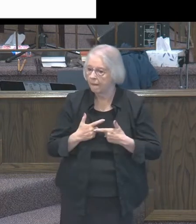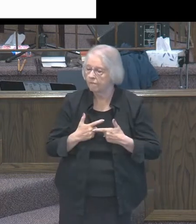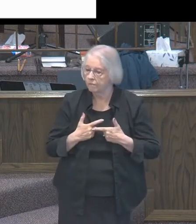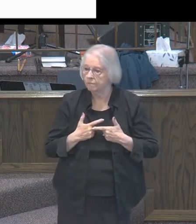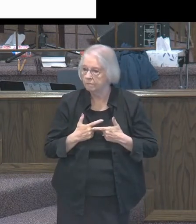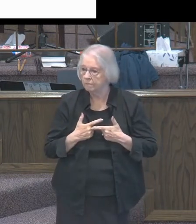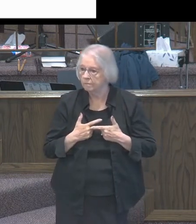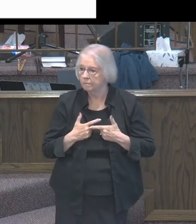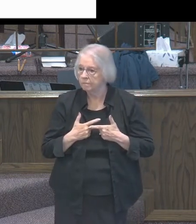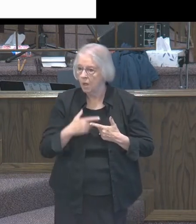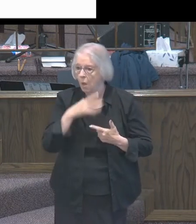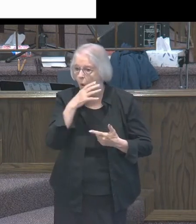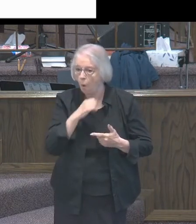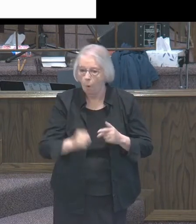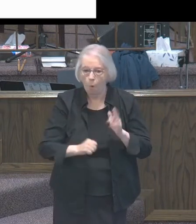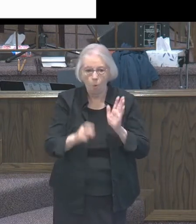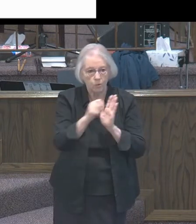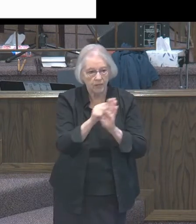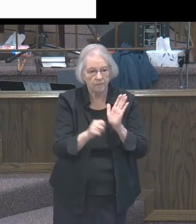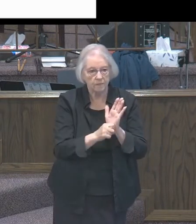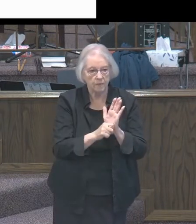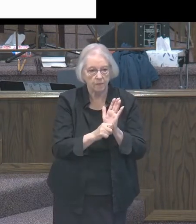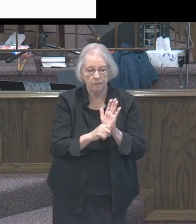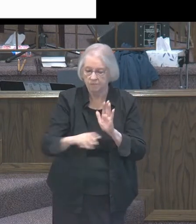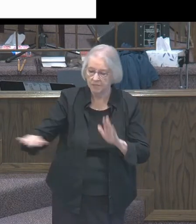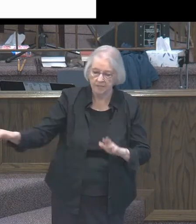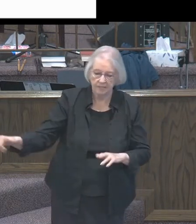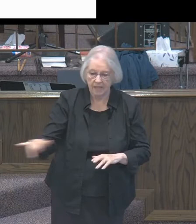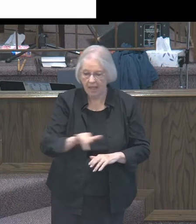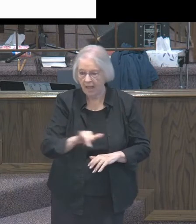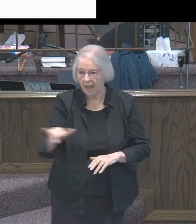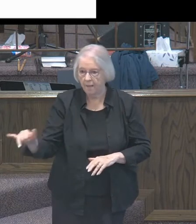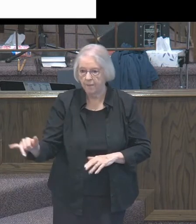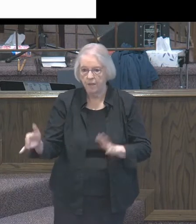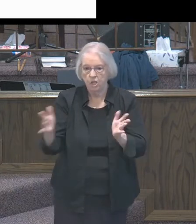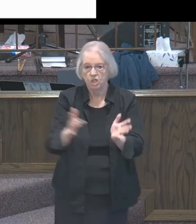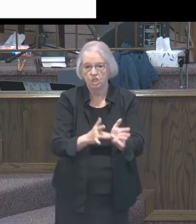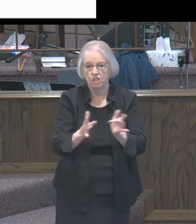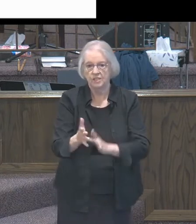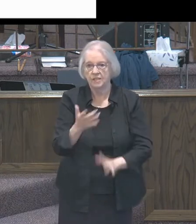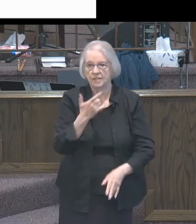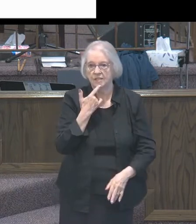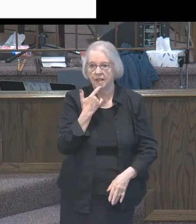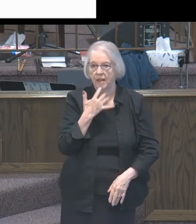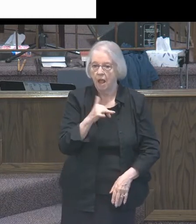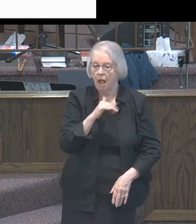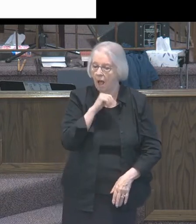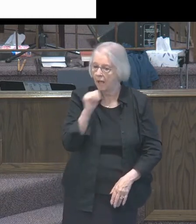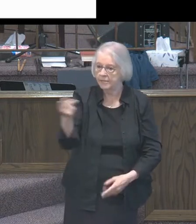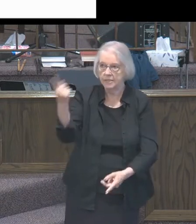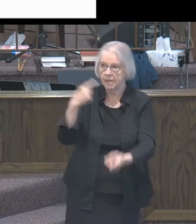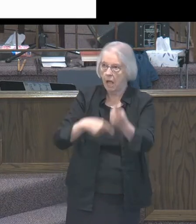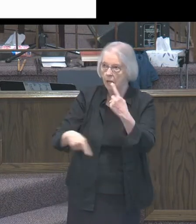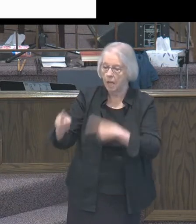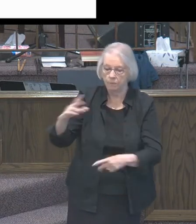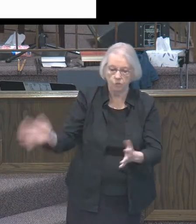Old Testament truth, right? Jesus said, I did not come to what? Destroy the law and the